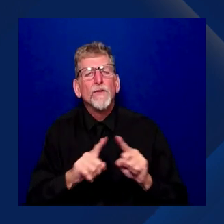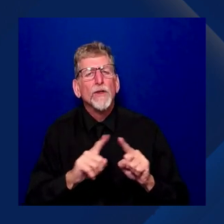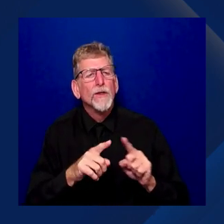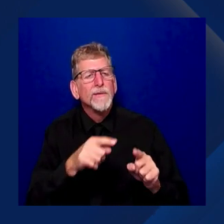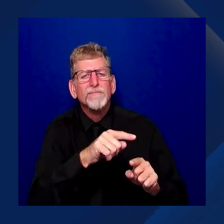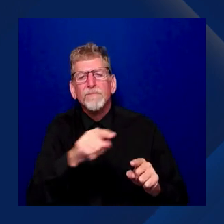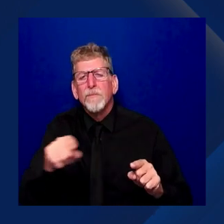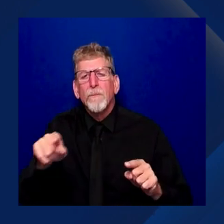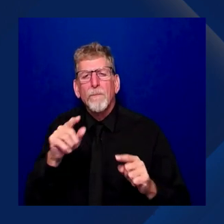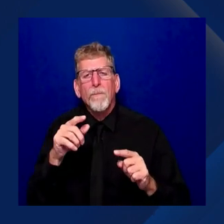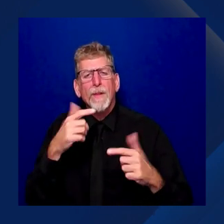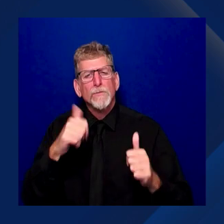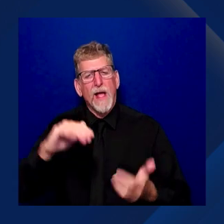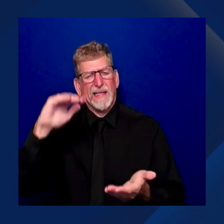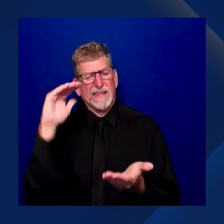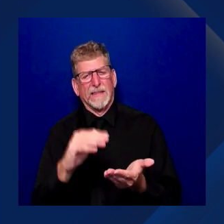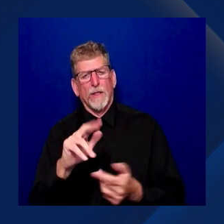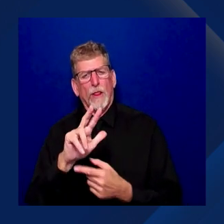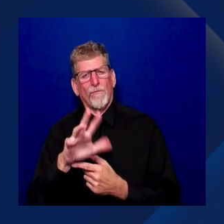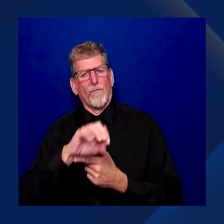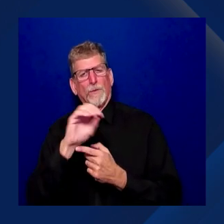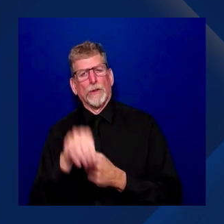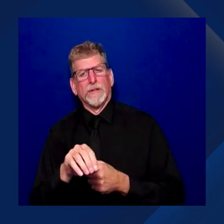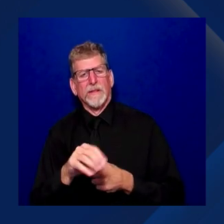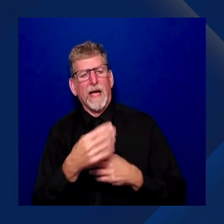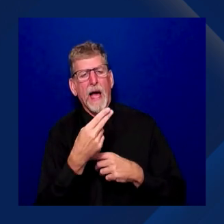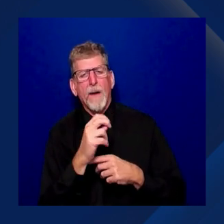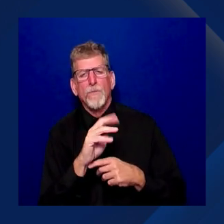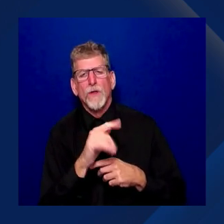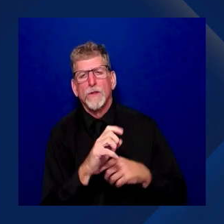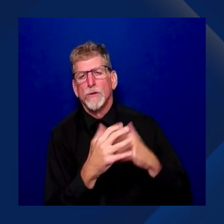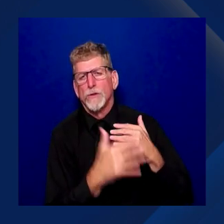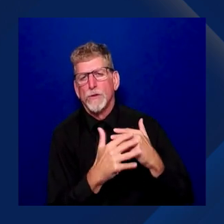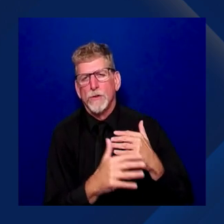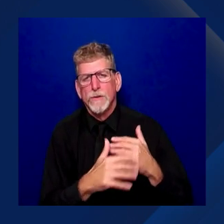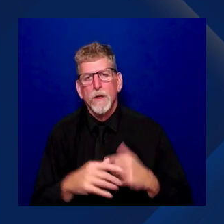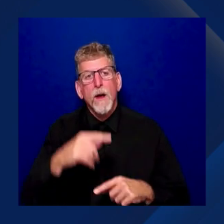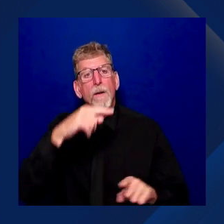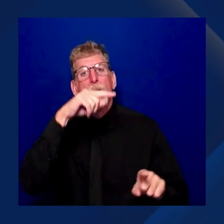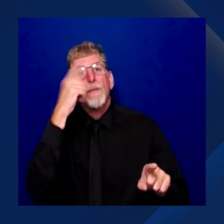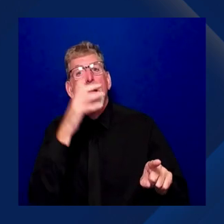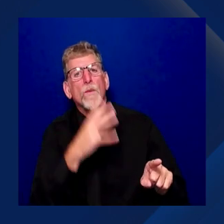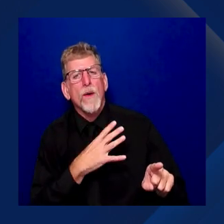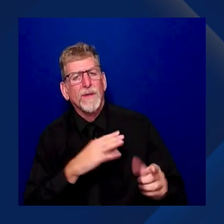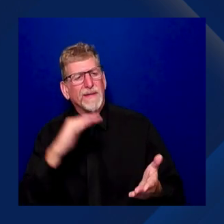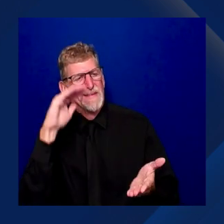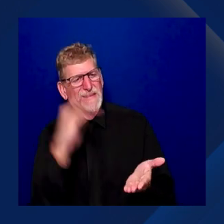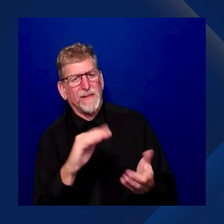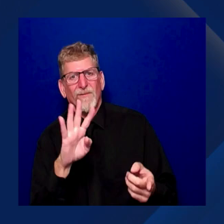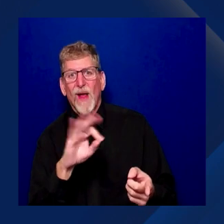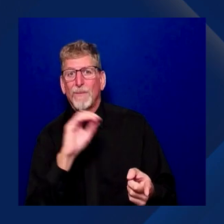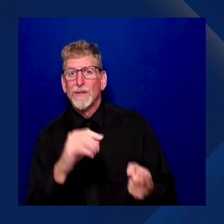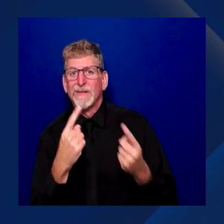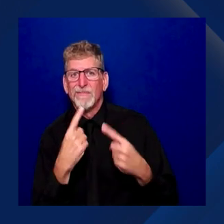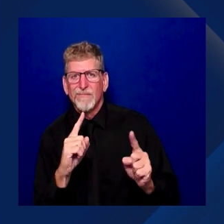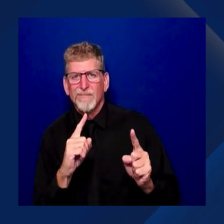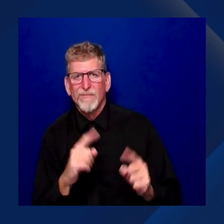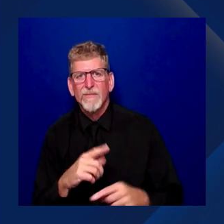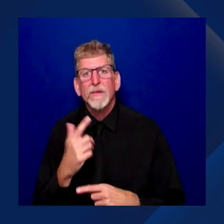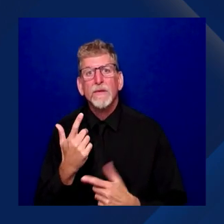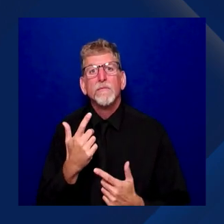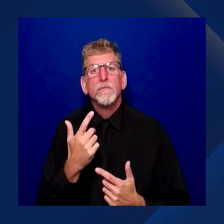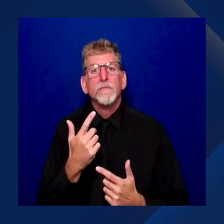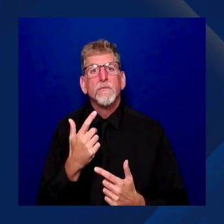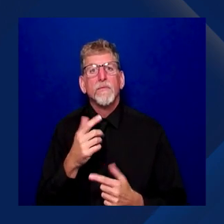A reduction for Black women by 49%, and a reduction from severe maternal morbidity from hypertension by